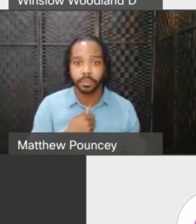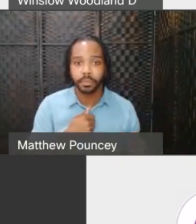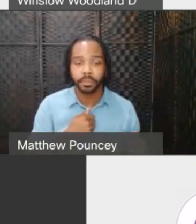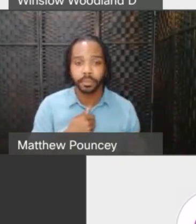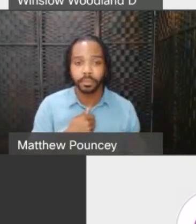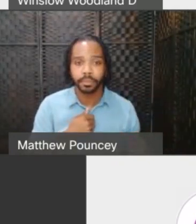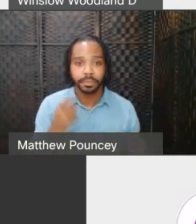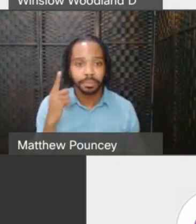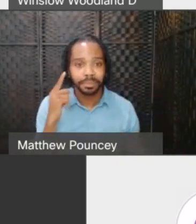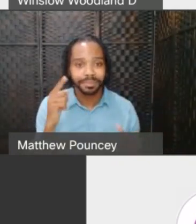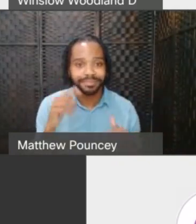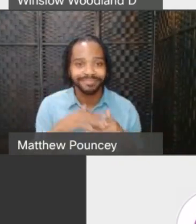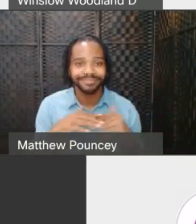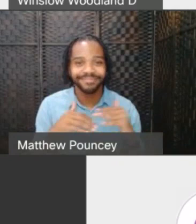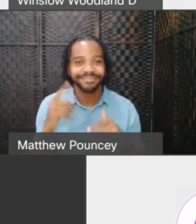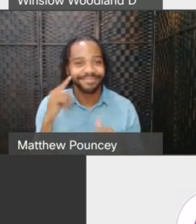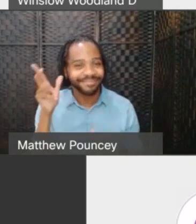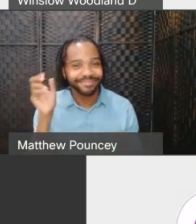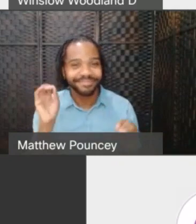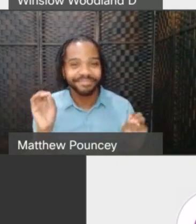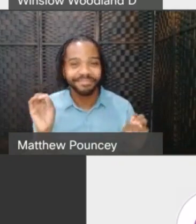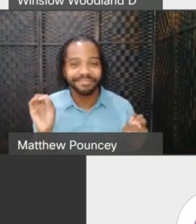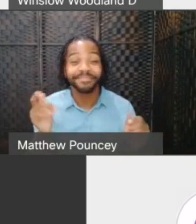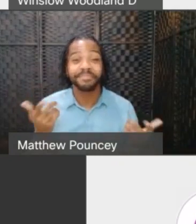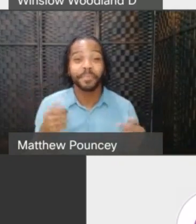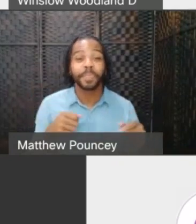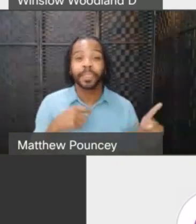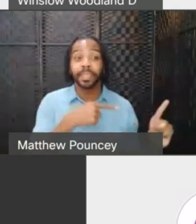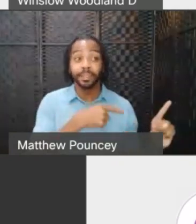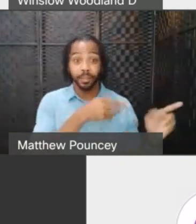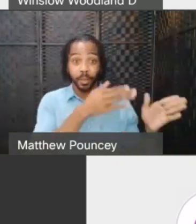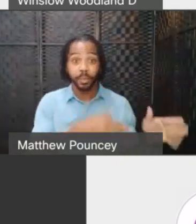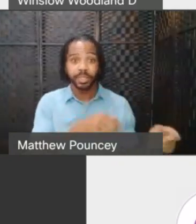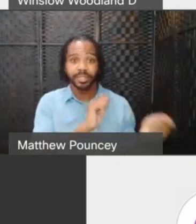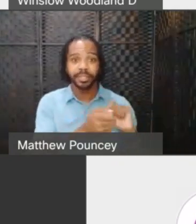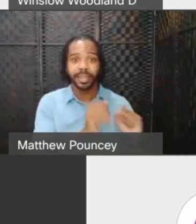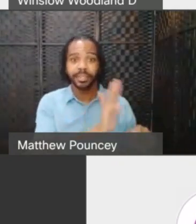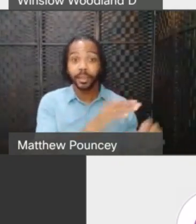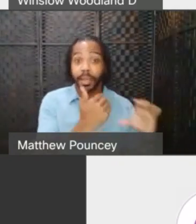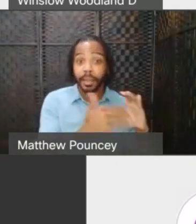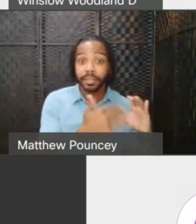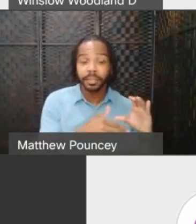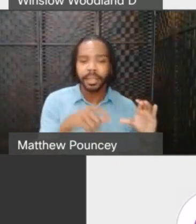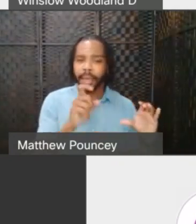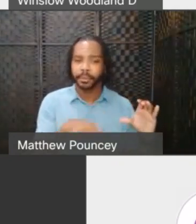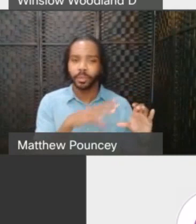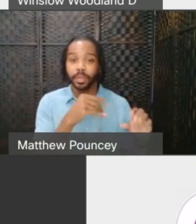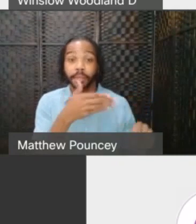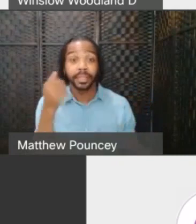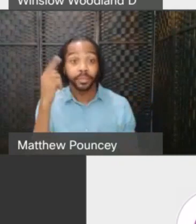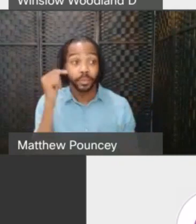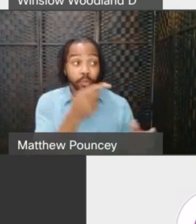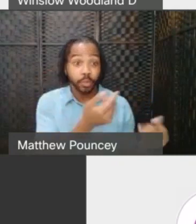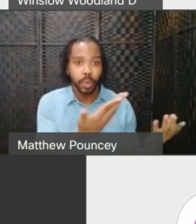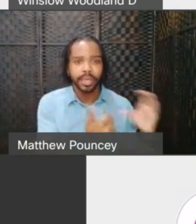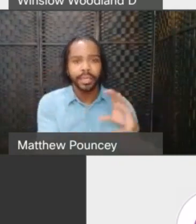I thought someone was saying something. If they change their email address, they have to, and it's probably best if they email